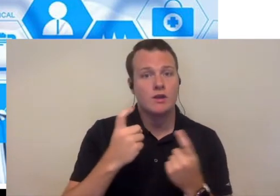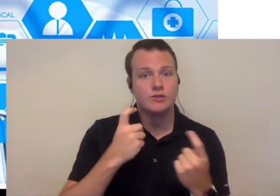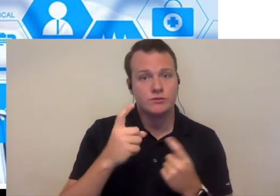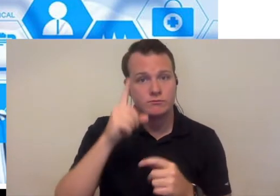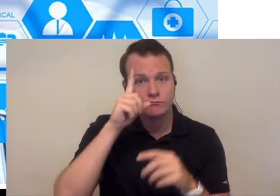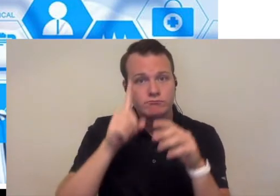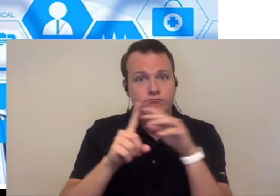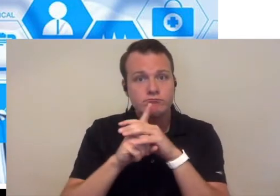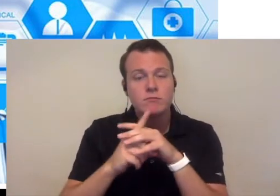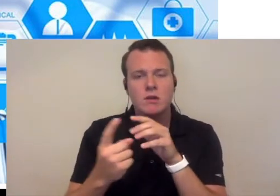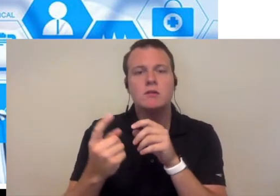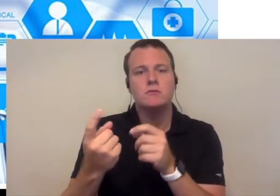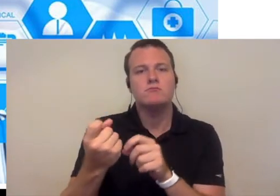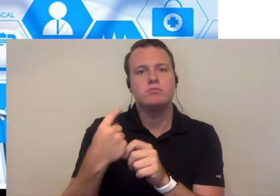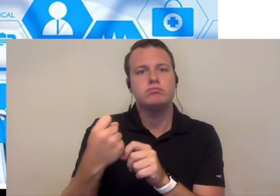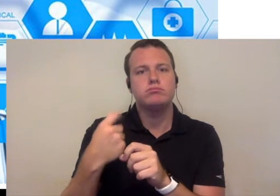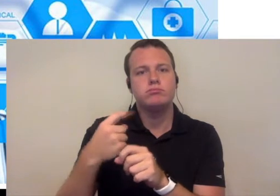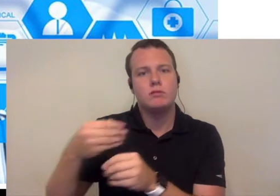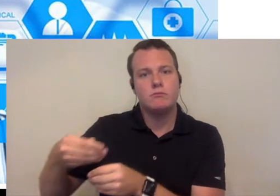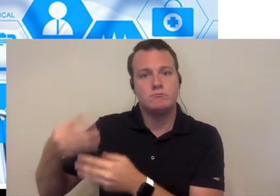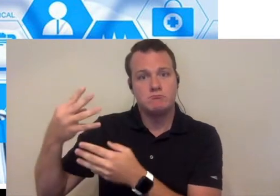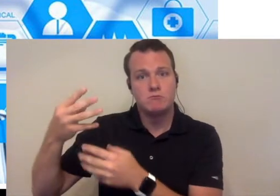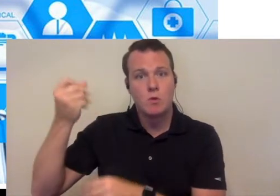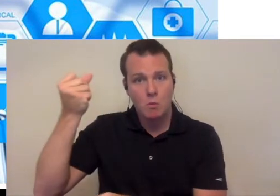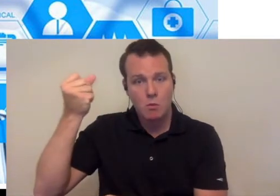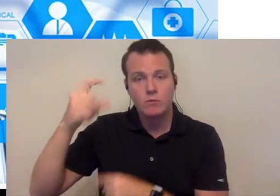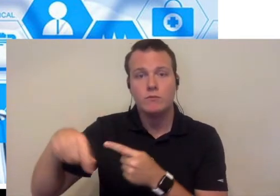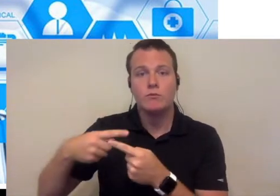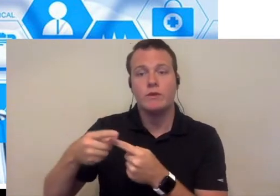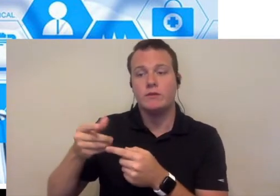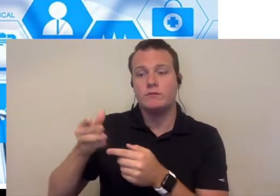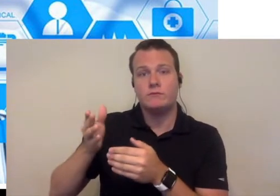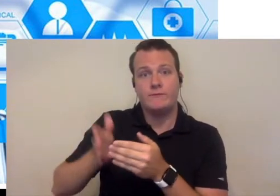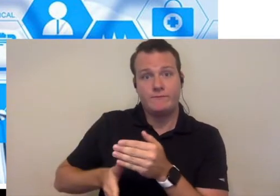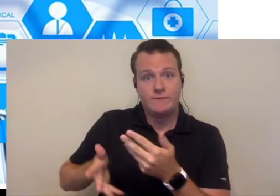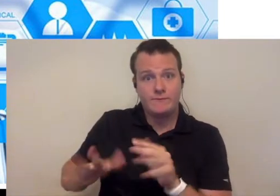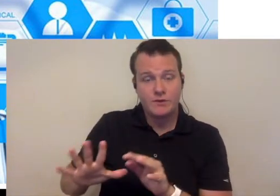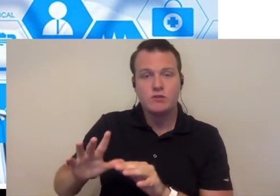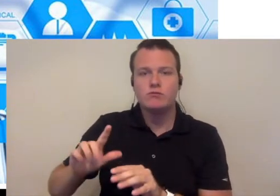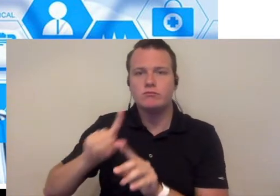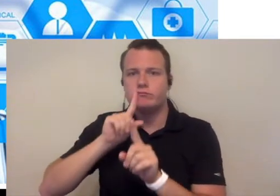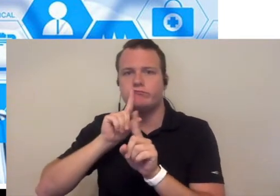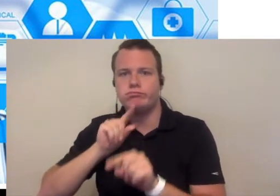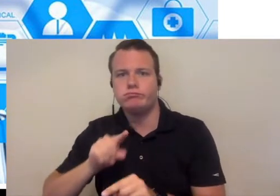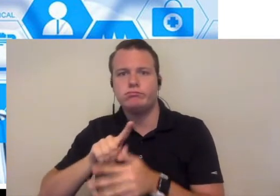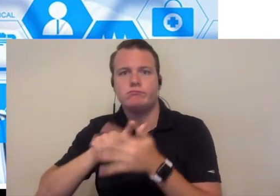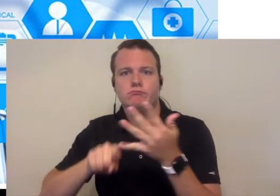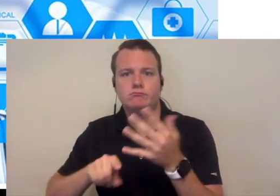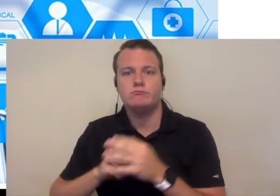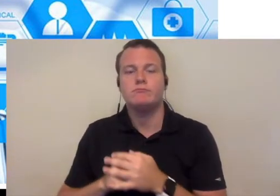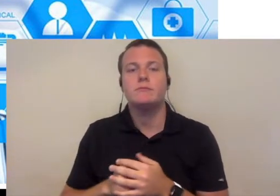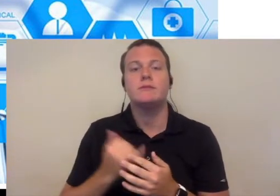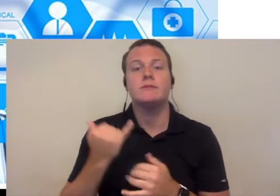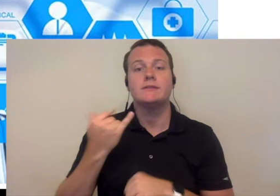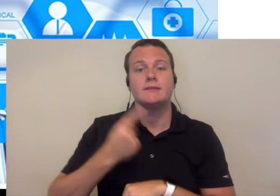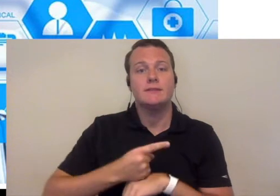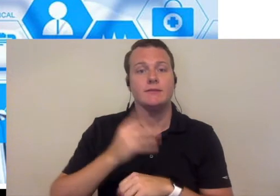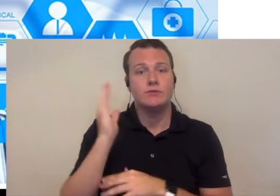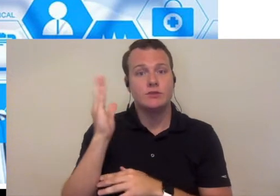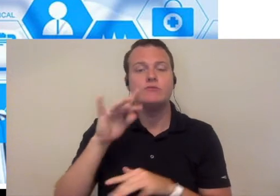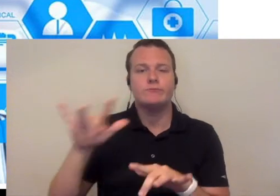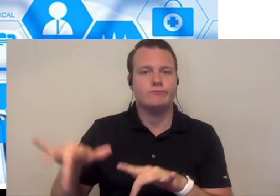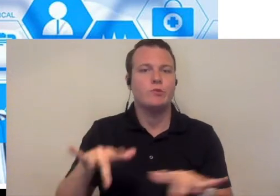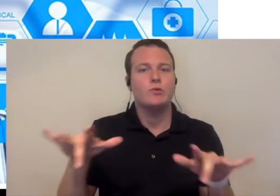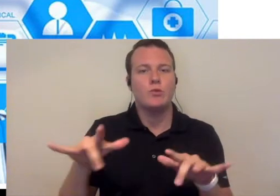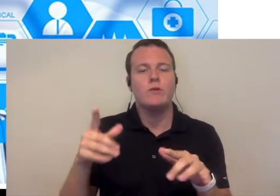your questions into the question queue, and they will be addressed by presenters at the end of the presentation. Today's presentation is being recorded and will be